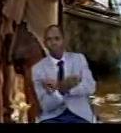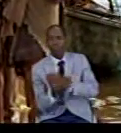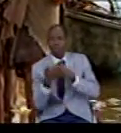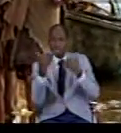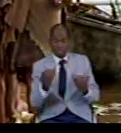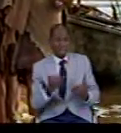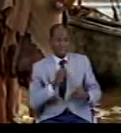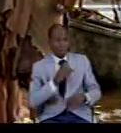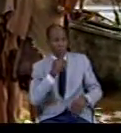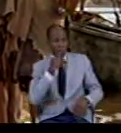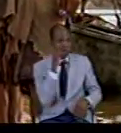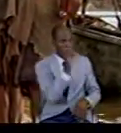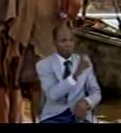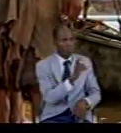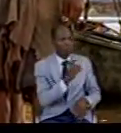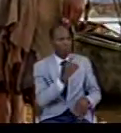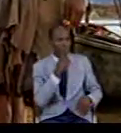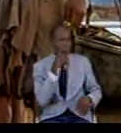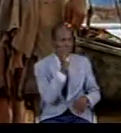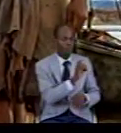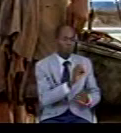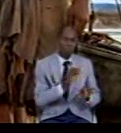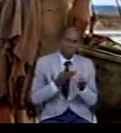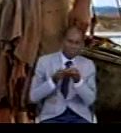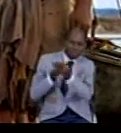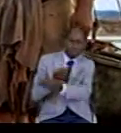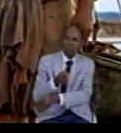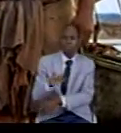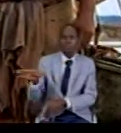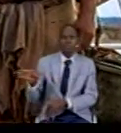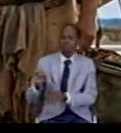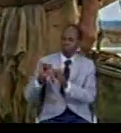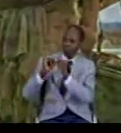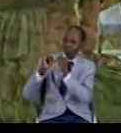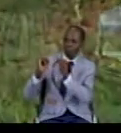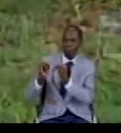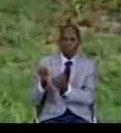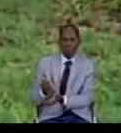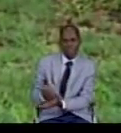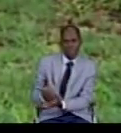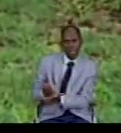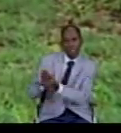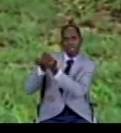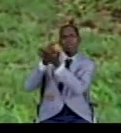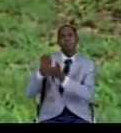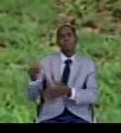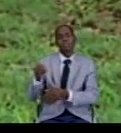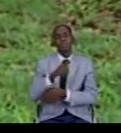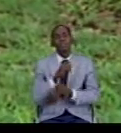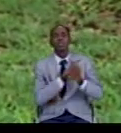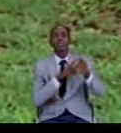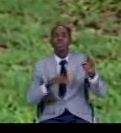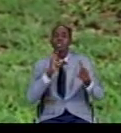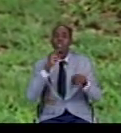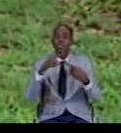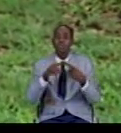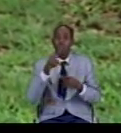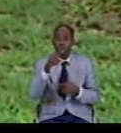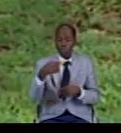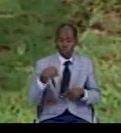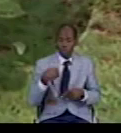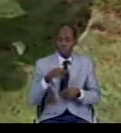you, commissioning you, feed them, instruct them, help them. The Lord is telling us that we actually need to do